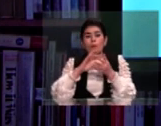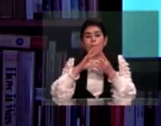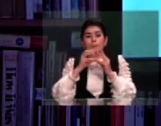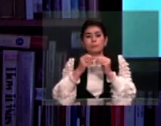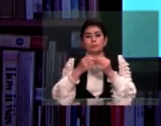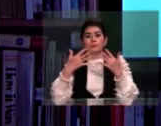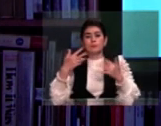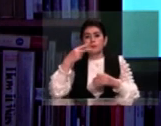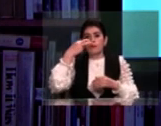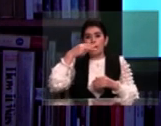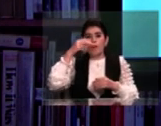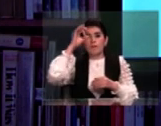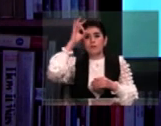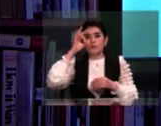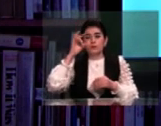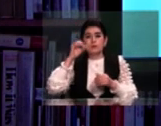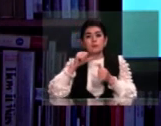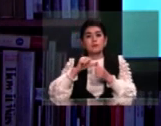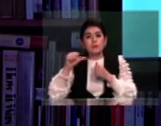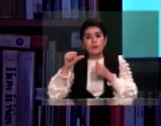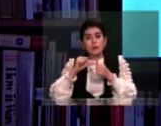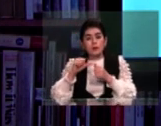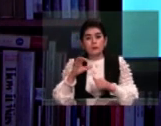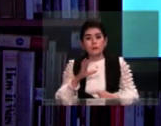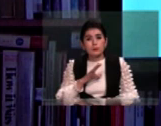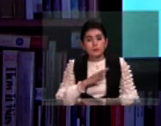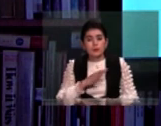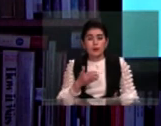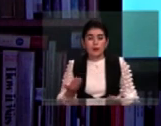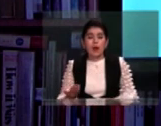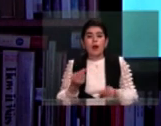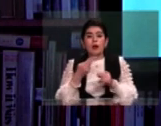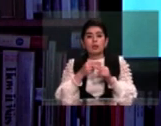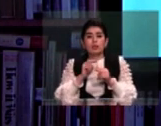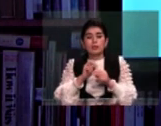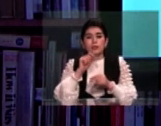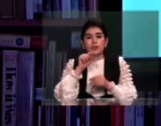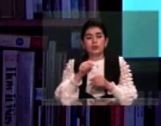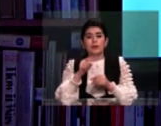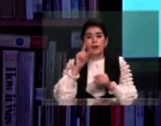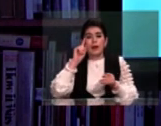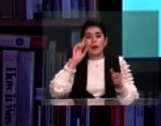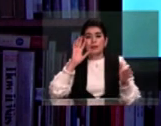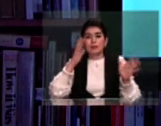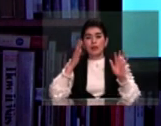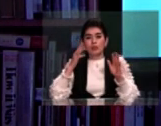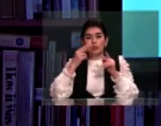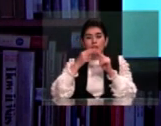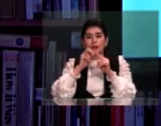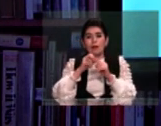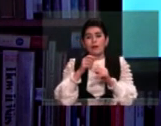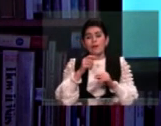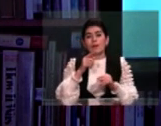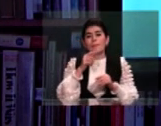bosimidan 20%ga farq qildi. Xo'p, ana endi mana shu yaltiroq sirtni